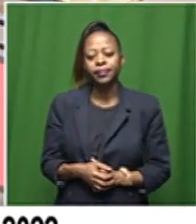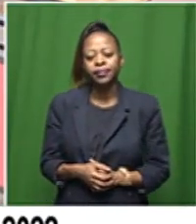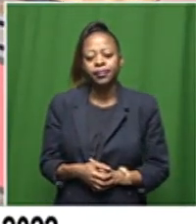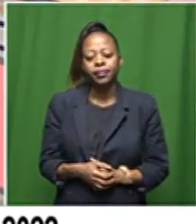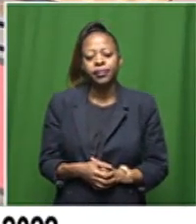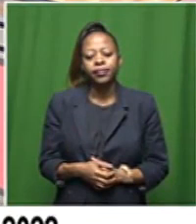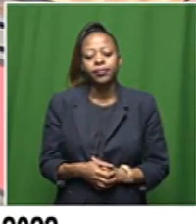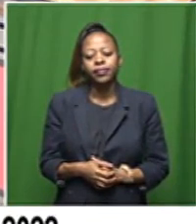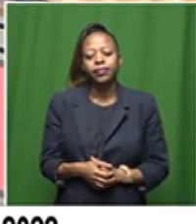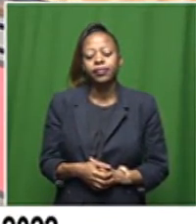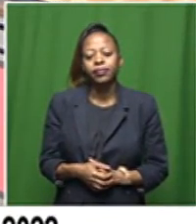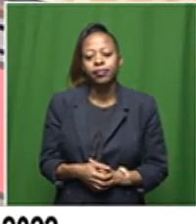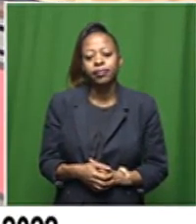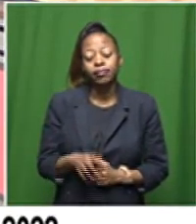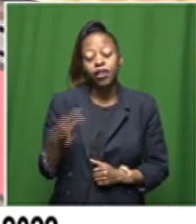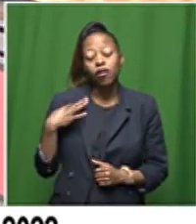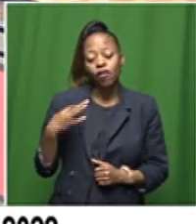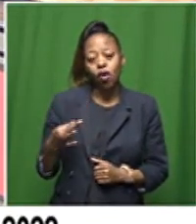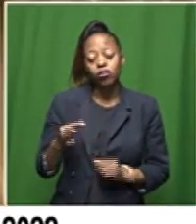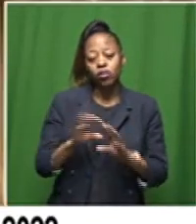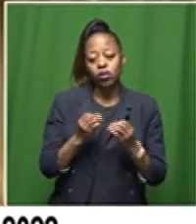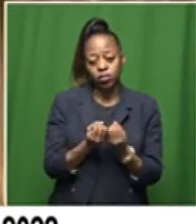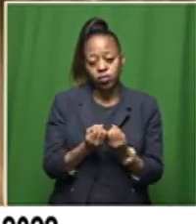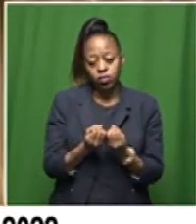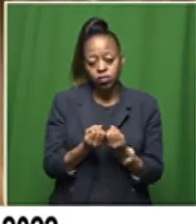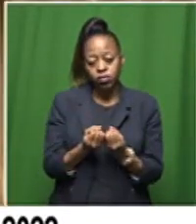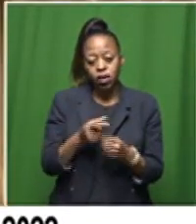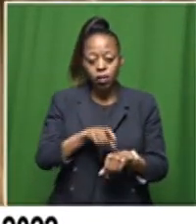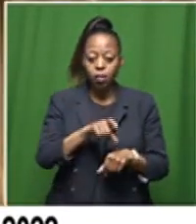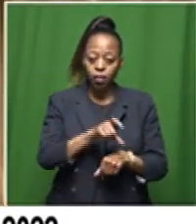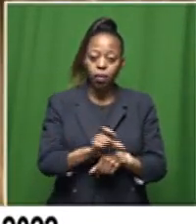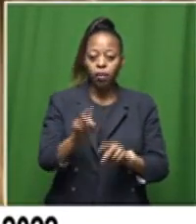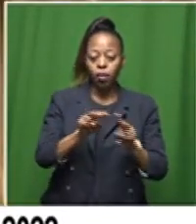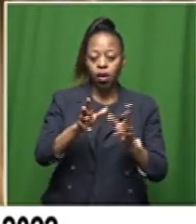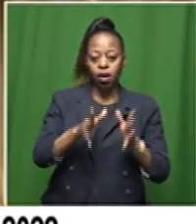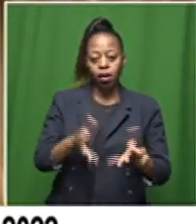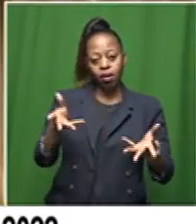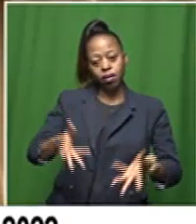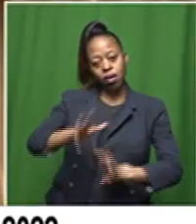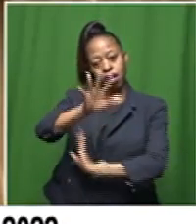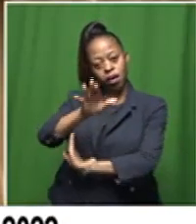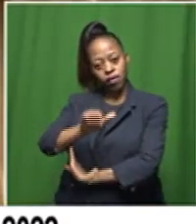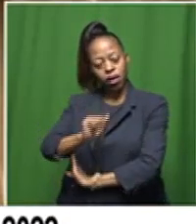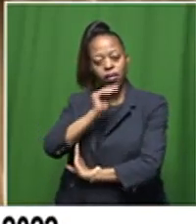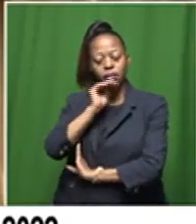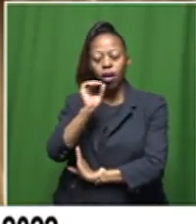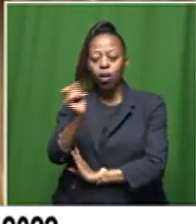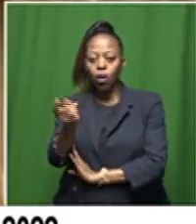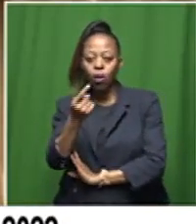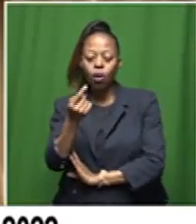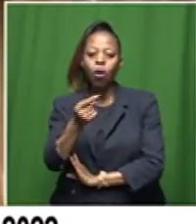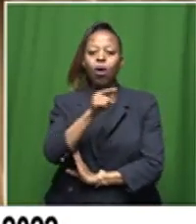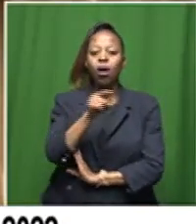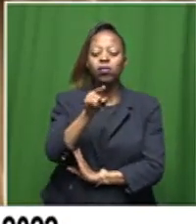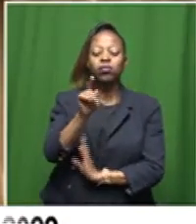The AMCOA is a voluntary organization of the medical regulators in Africa. So all the